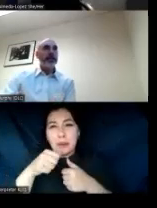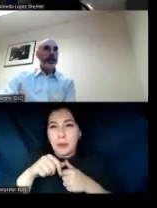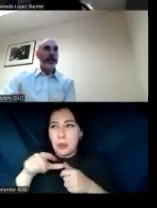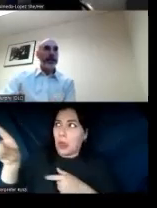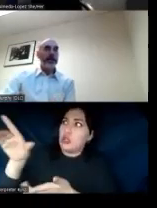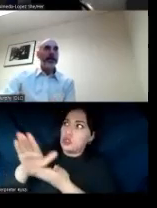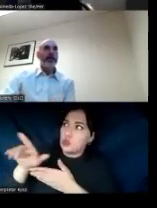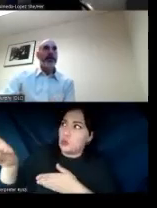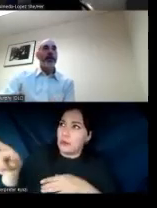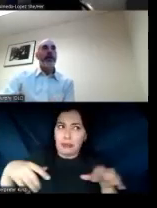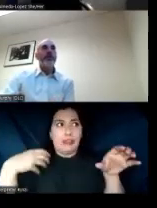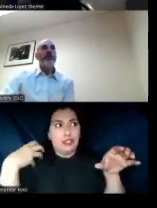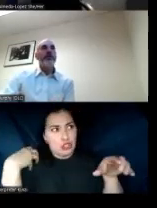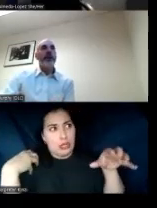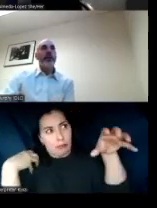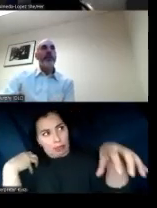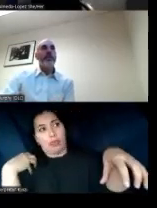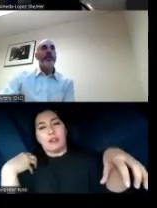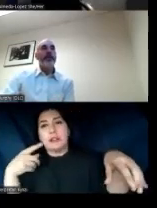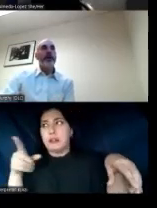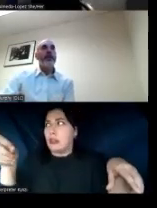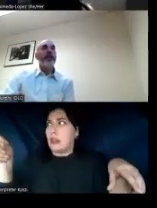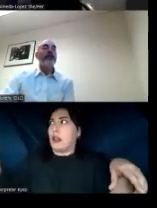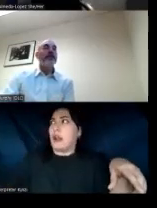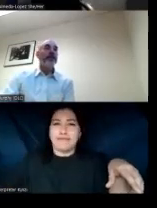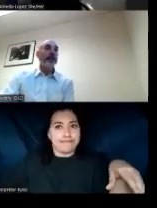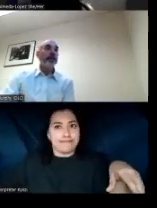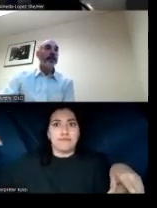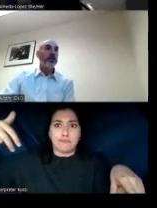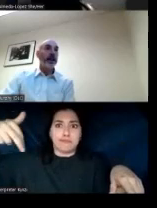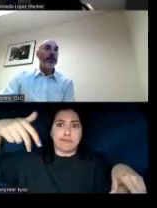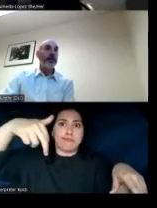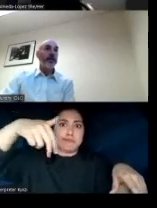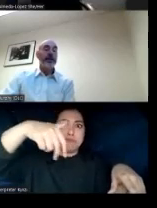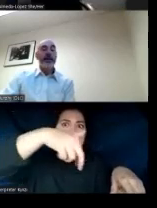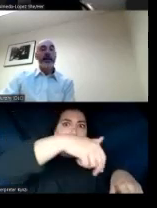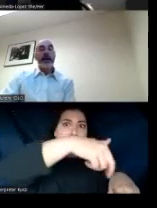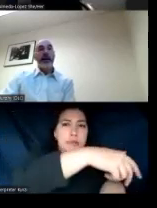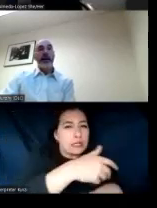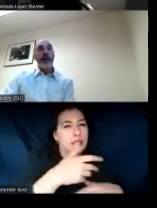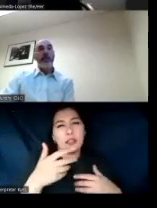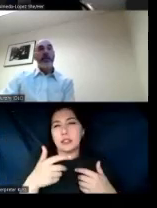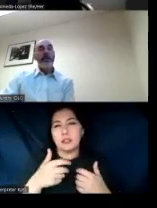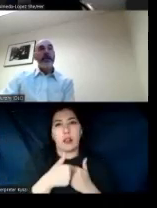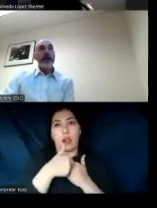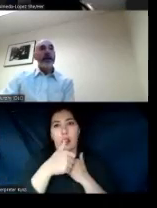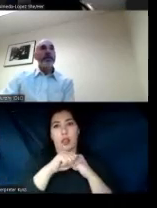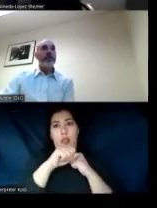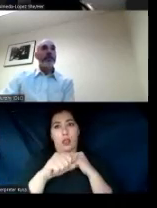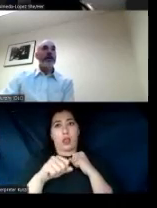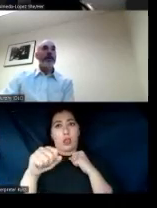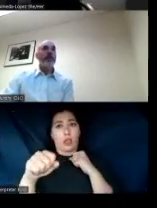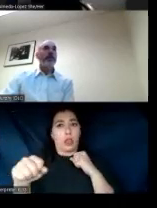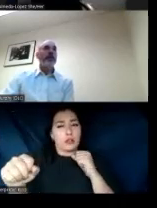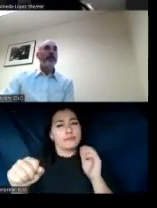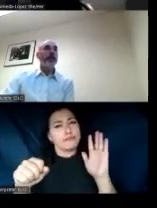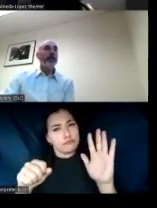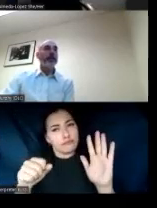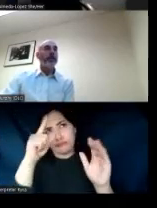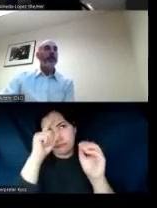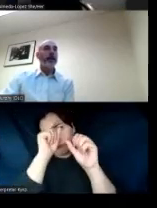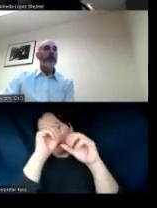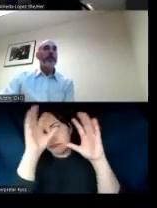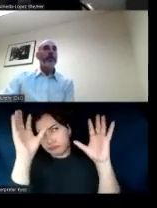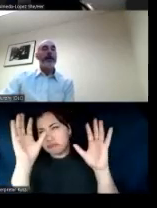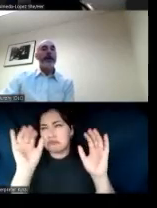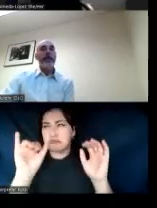excessively large amount of distance to travel, then that might be something that we would want to follow up with